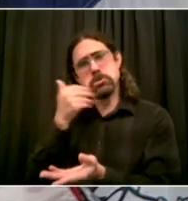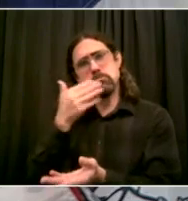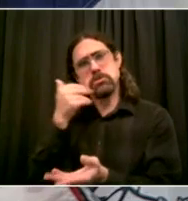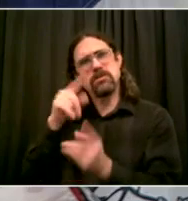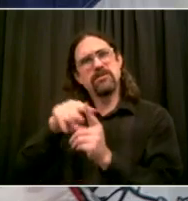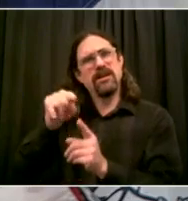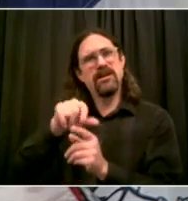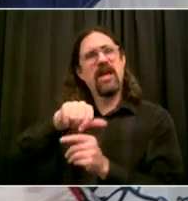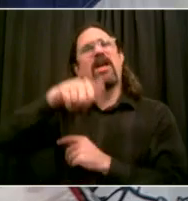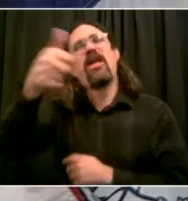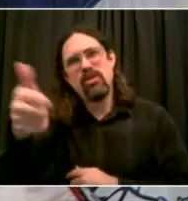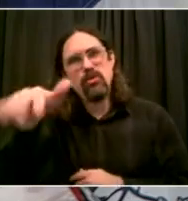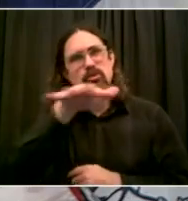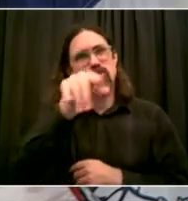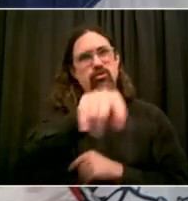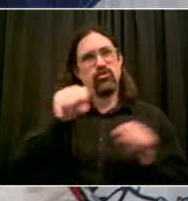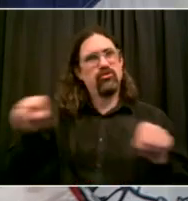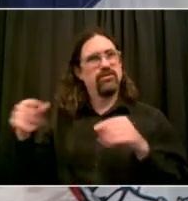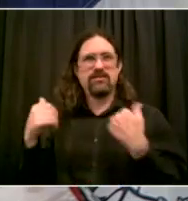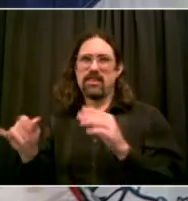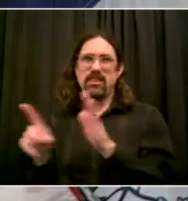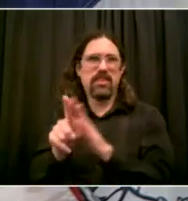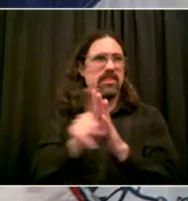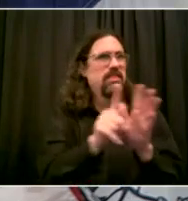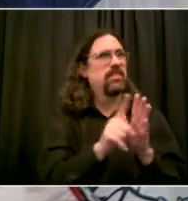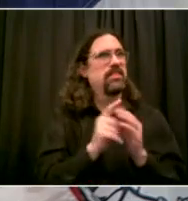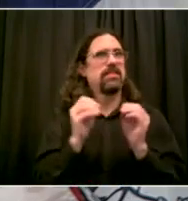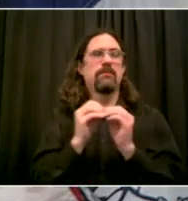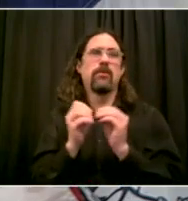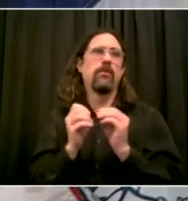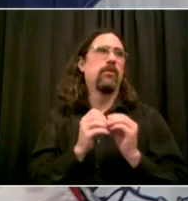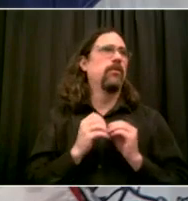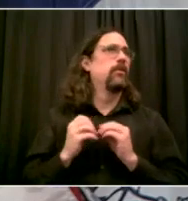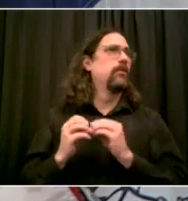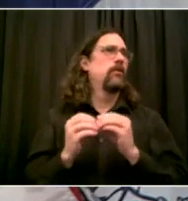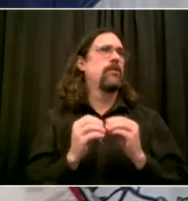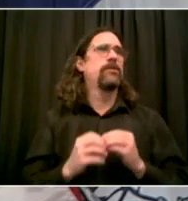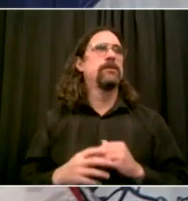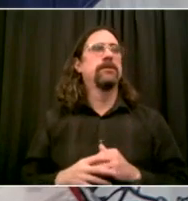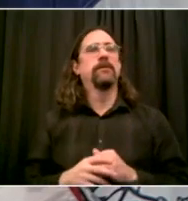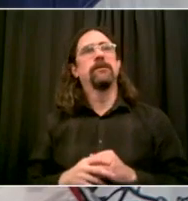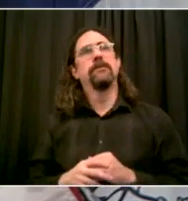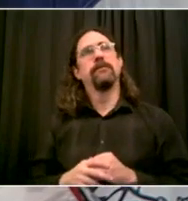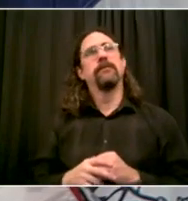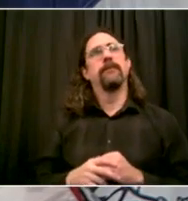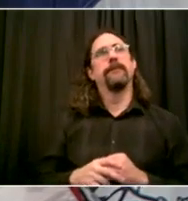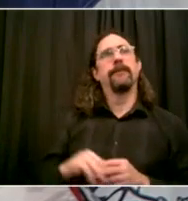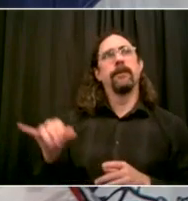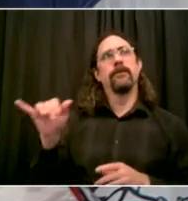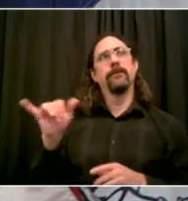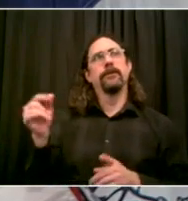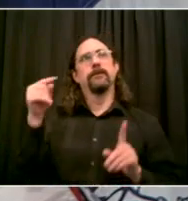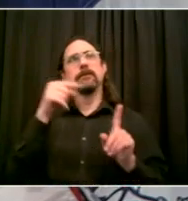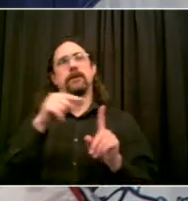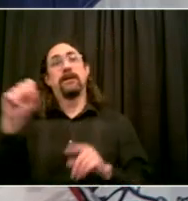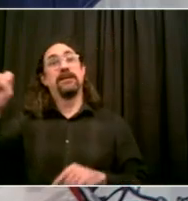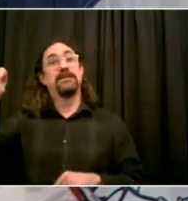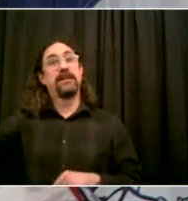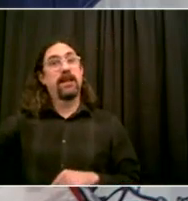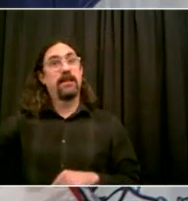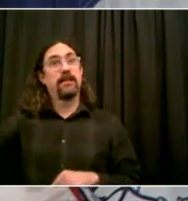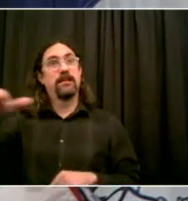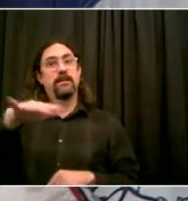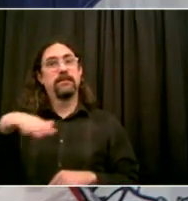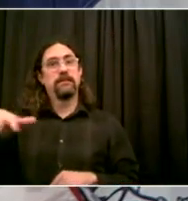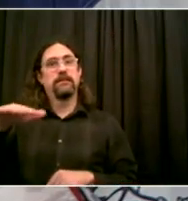resources into addressing that. And then in the Bronx, we see some zip codes, but I want to emphasize, we differentiate a